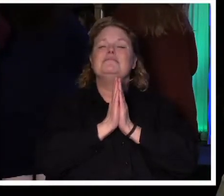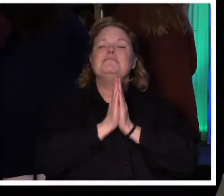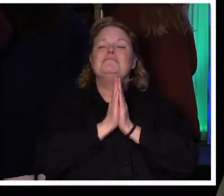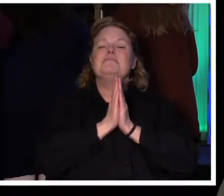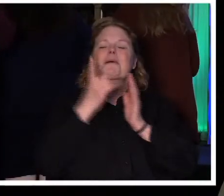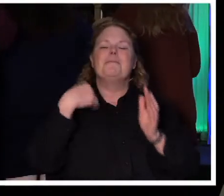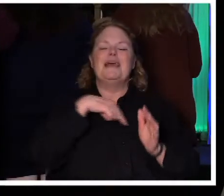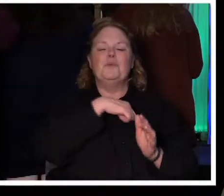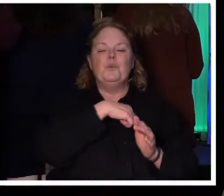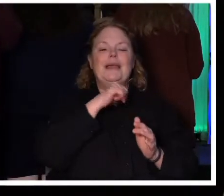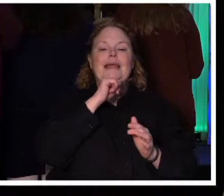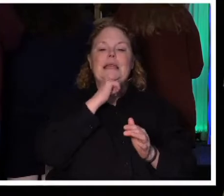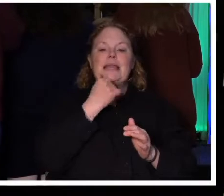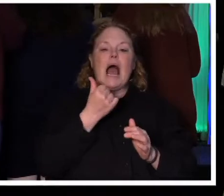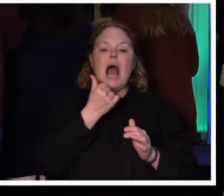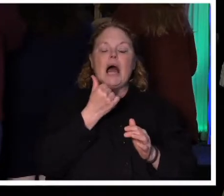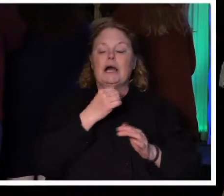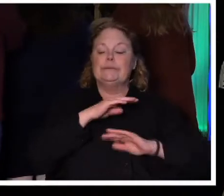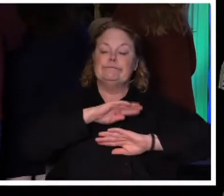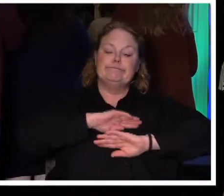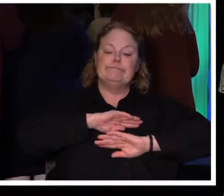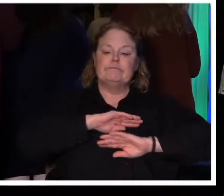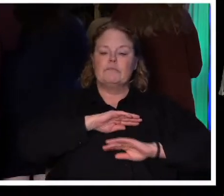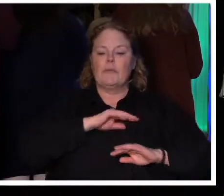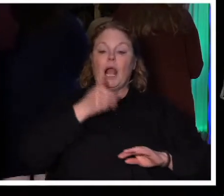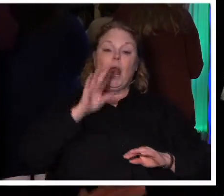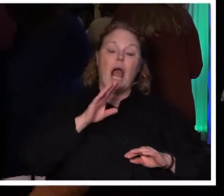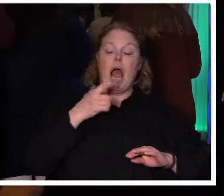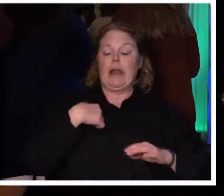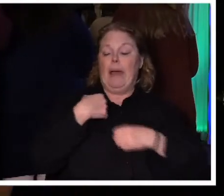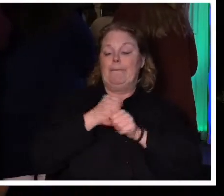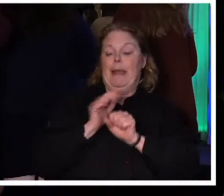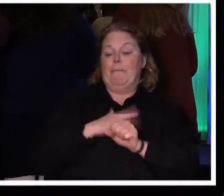may we not be satisfied with a God that we can shape.